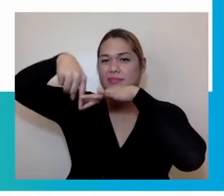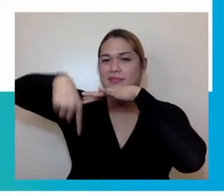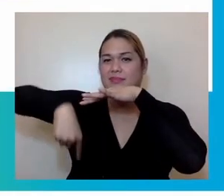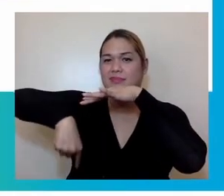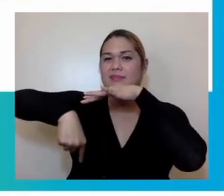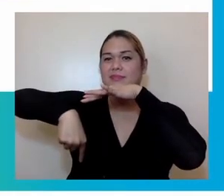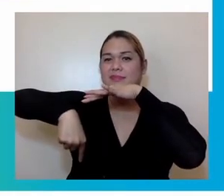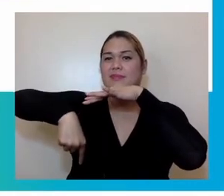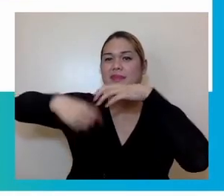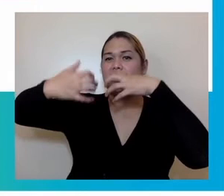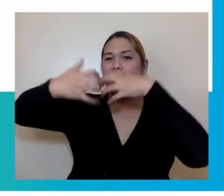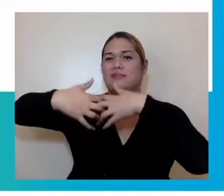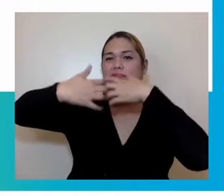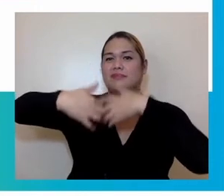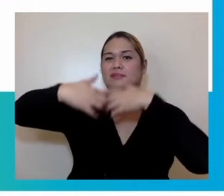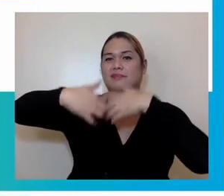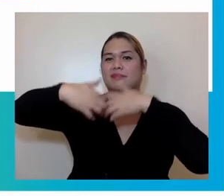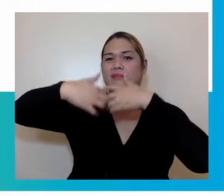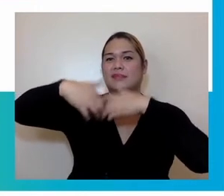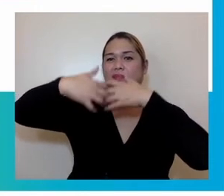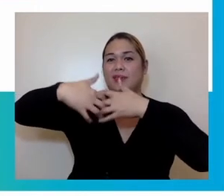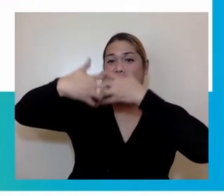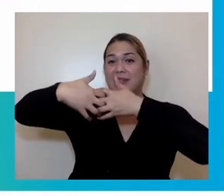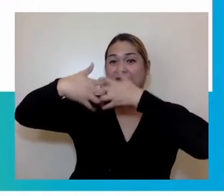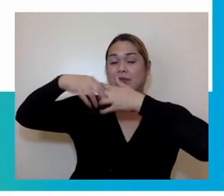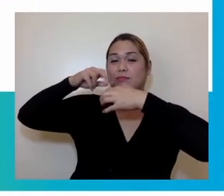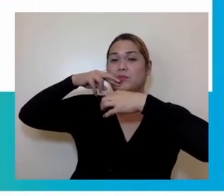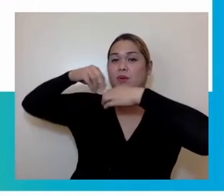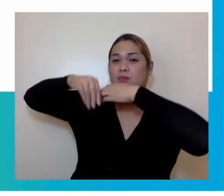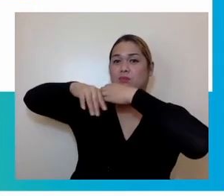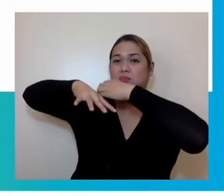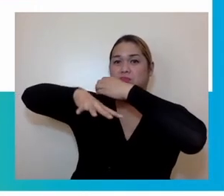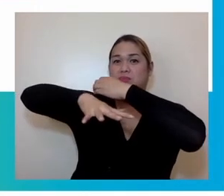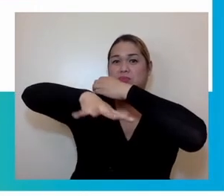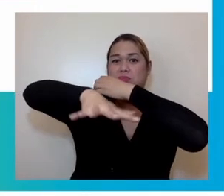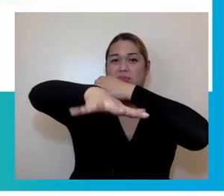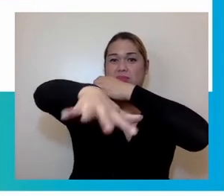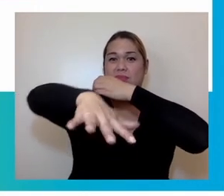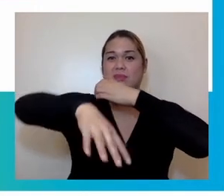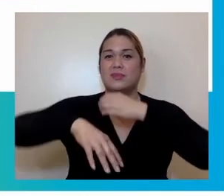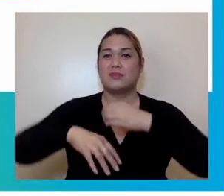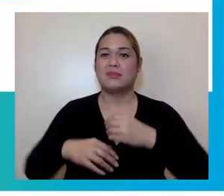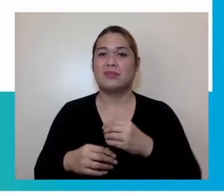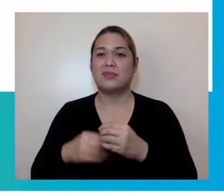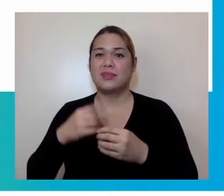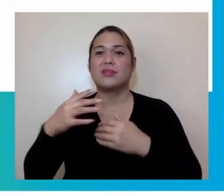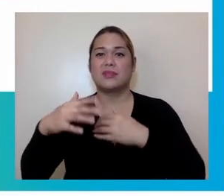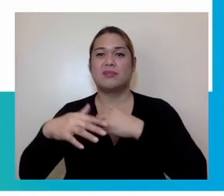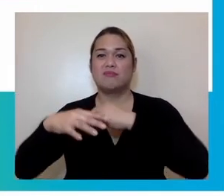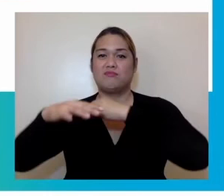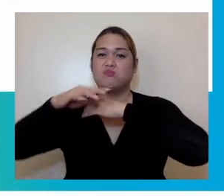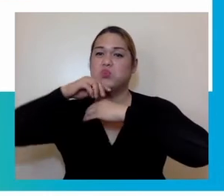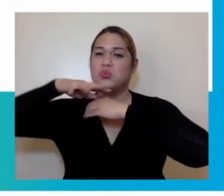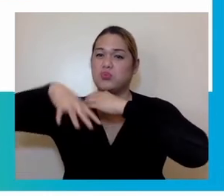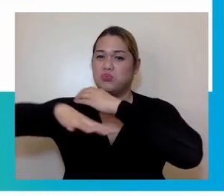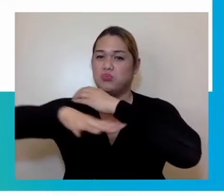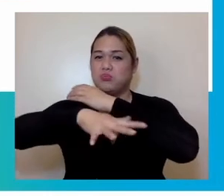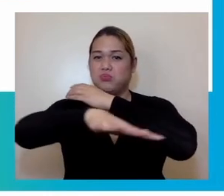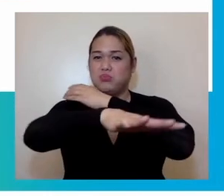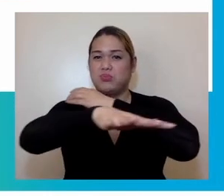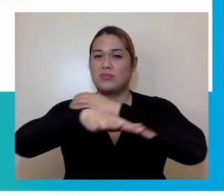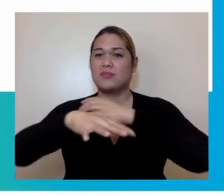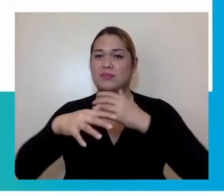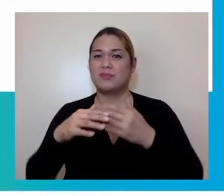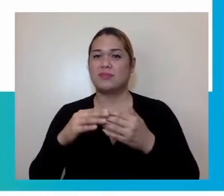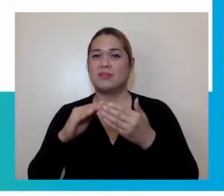water use that affect lake, spring, groundwater of the surrounding community where they need it for their